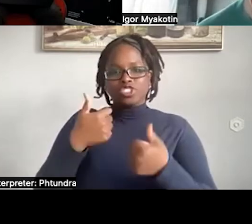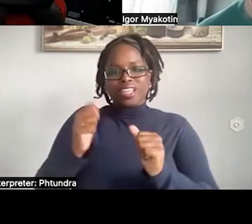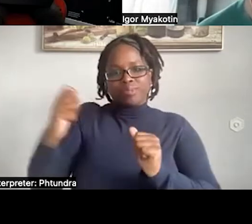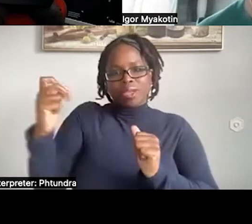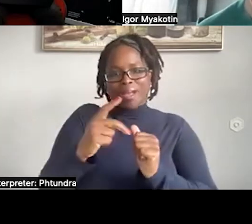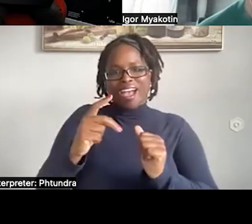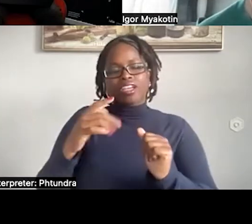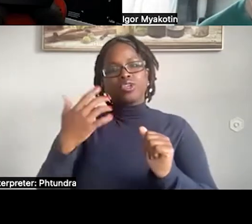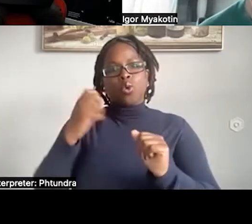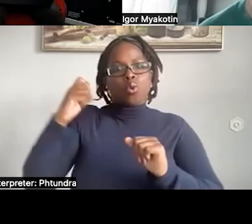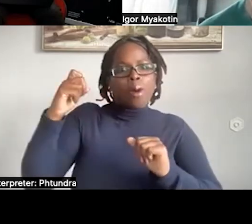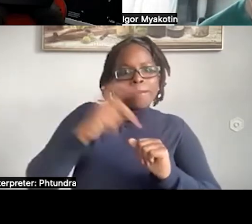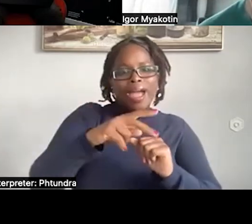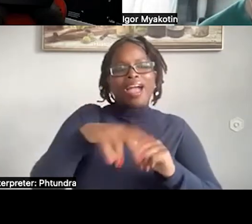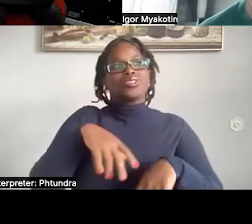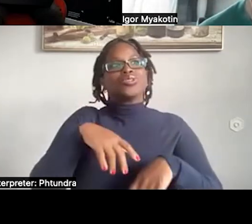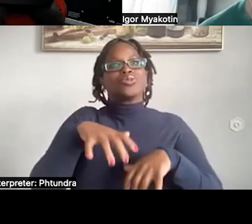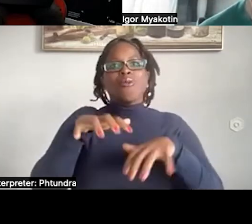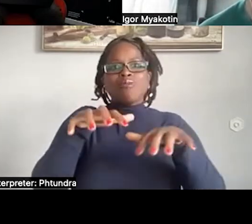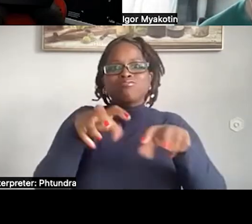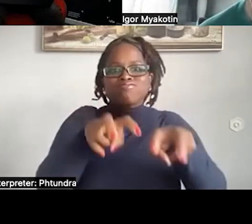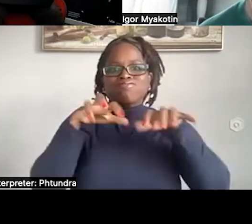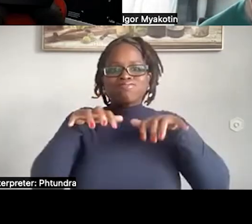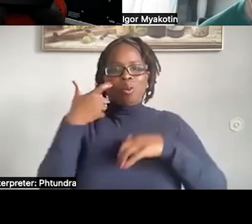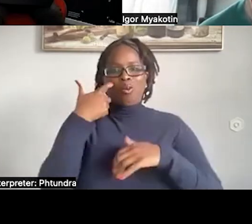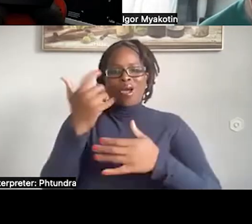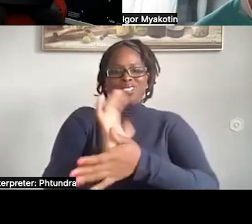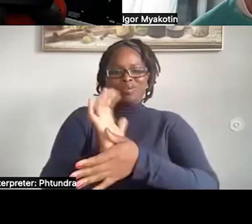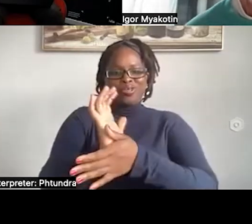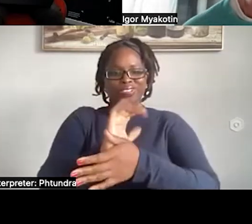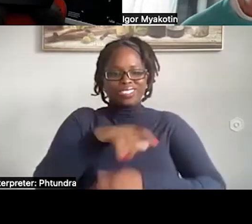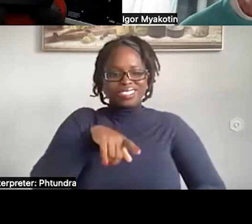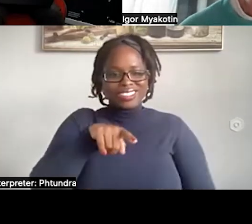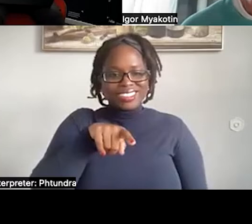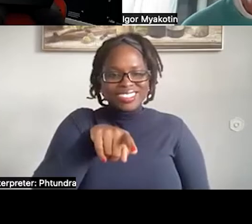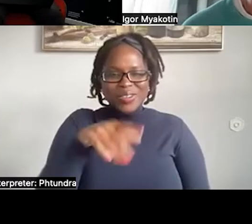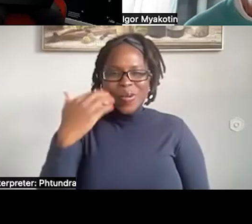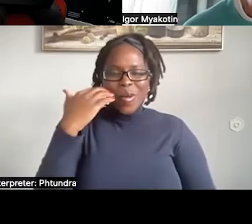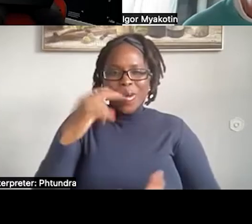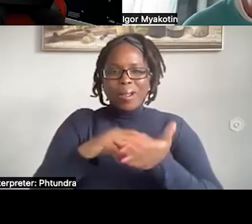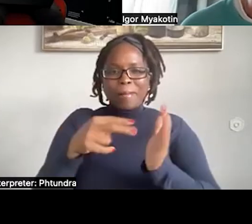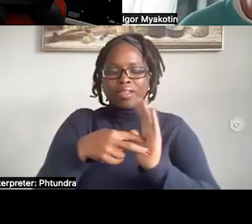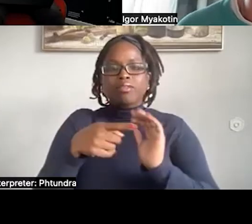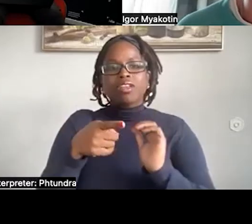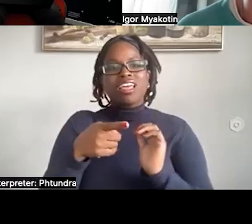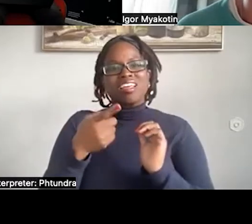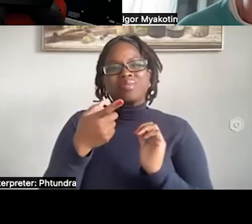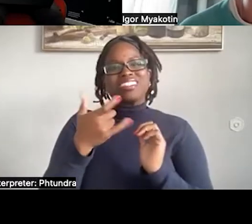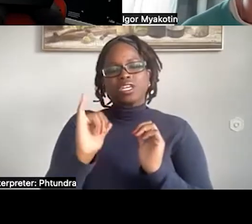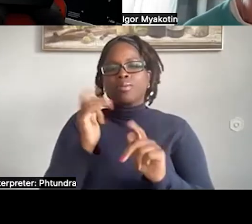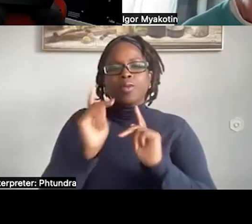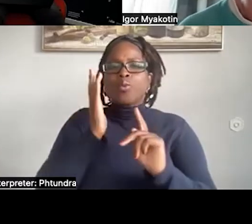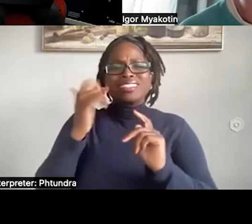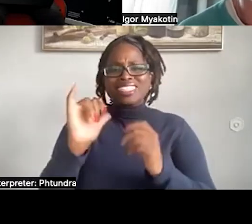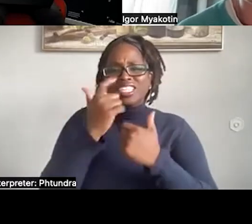But I think if you really step away from that they're still going to be very much interested in